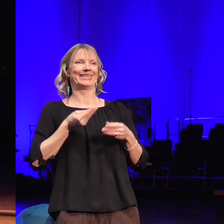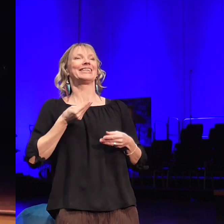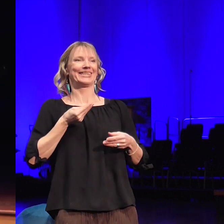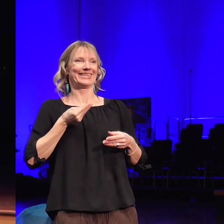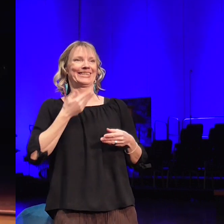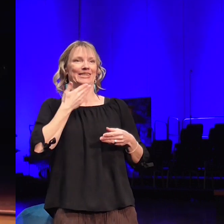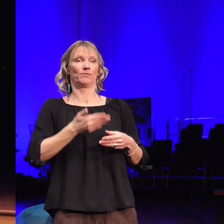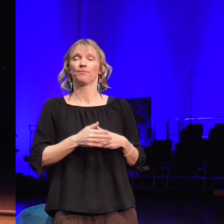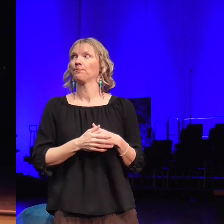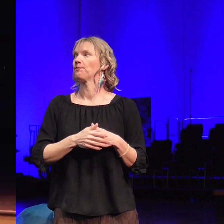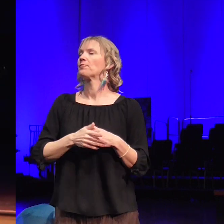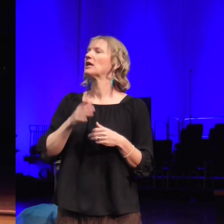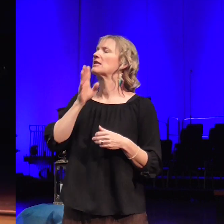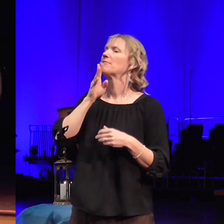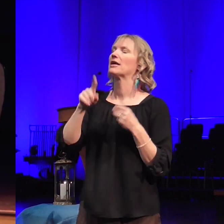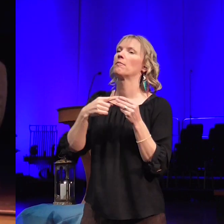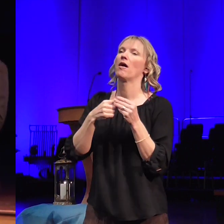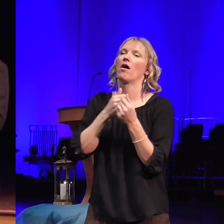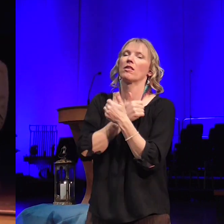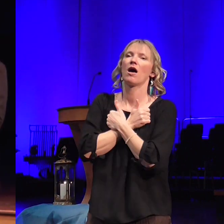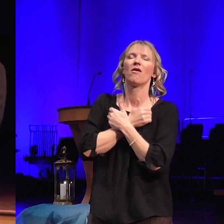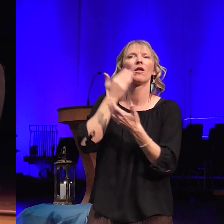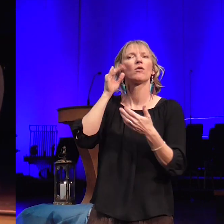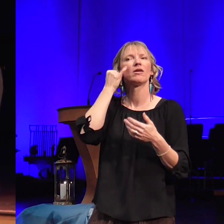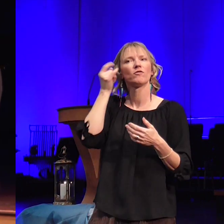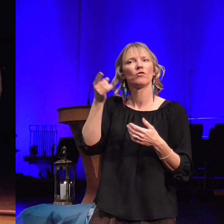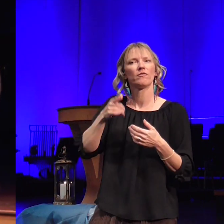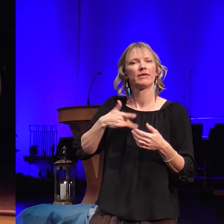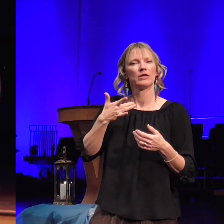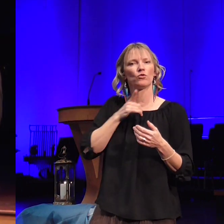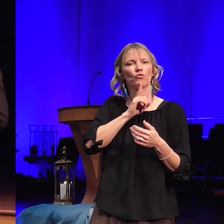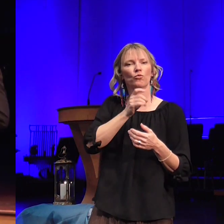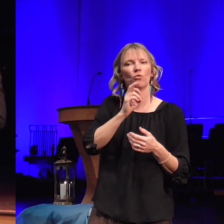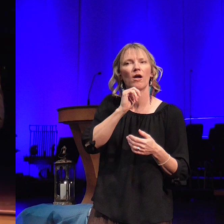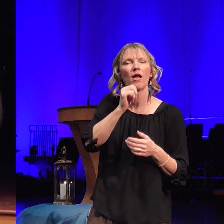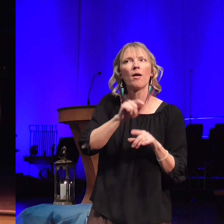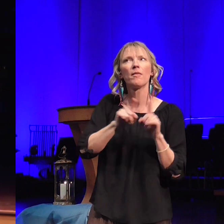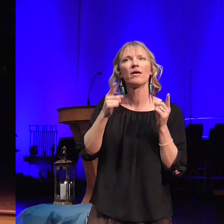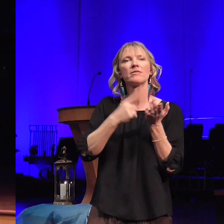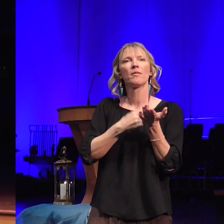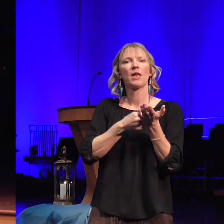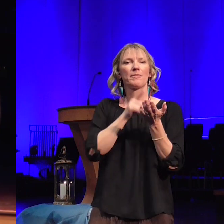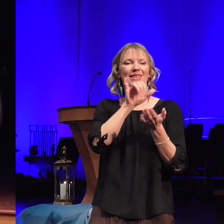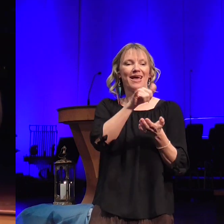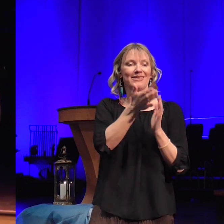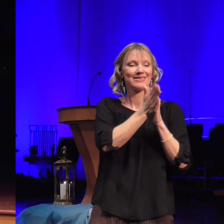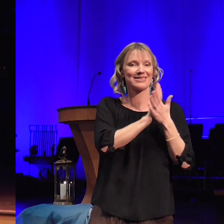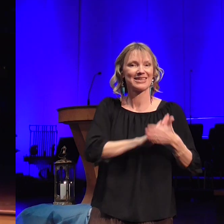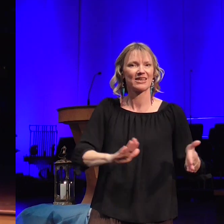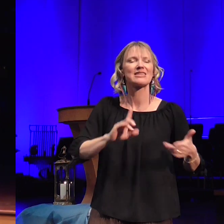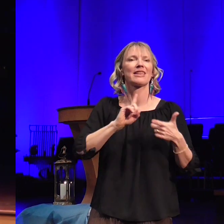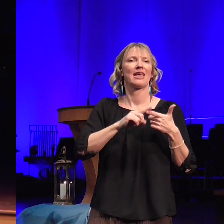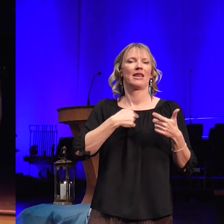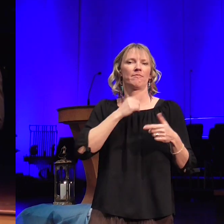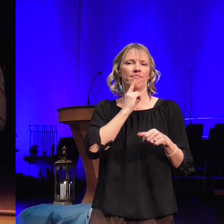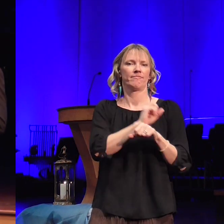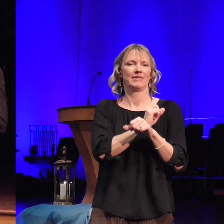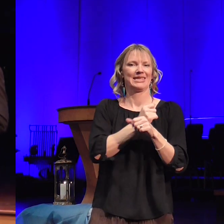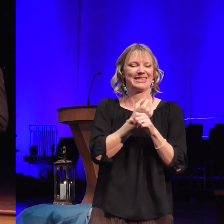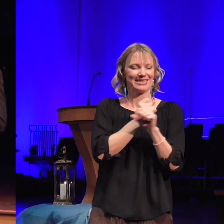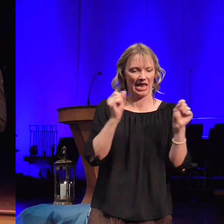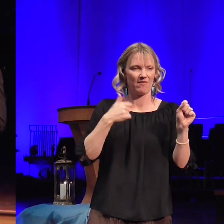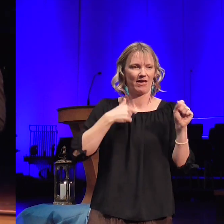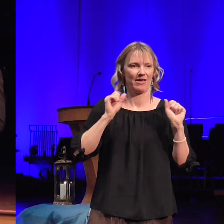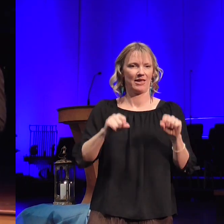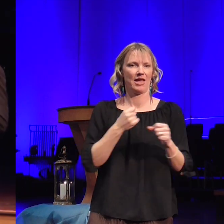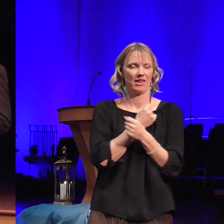of love, and I don't know if you have found this to be true, sometimes it's in the stillness that I'm really safe to love. Yes. And where